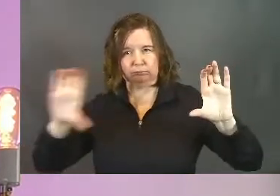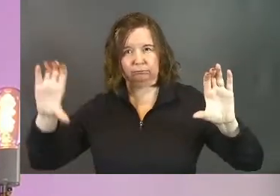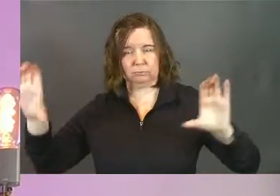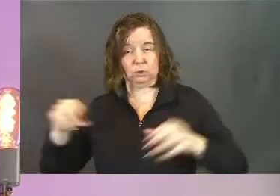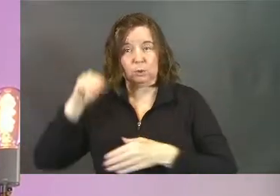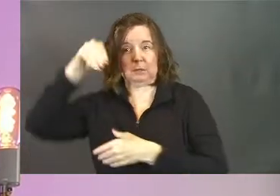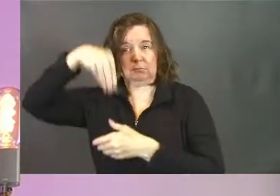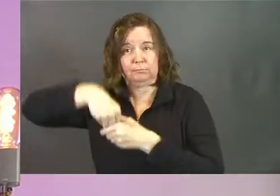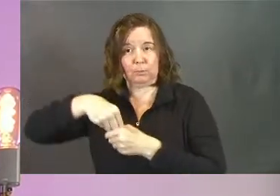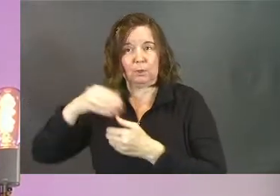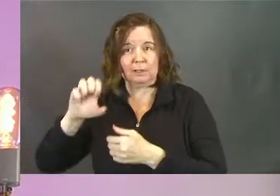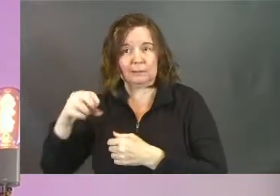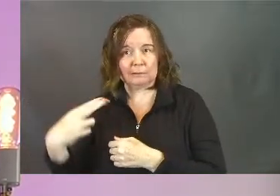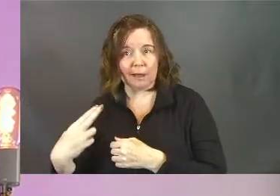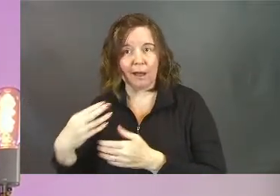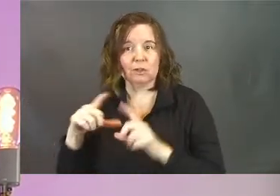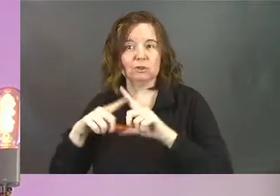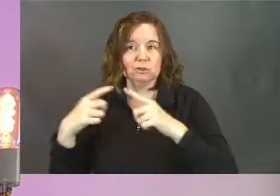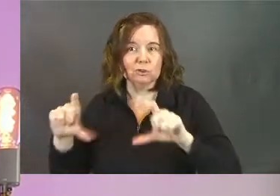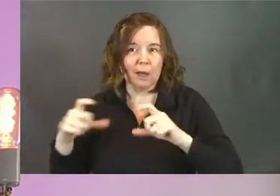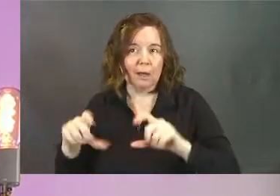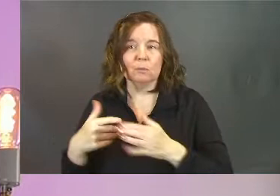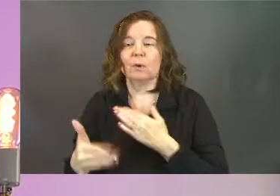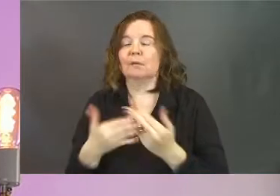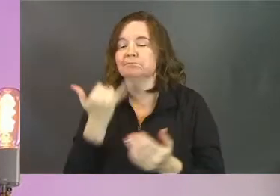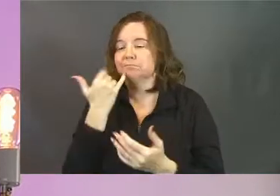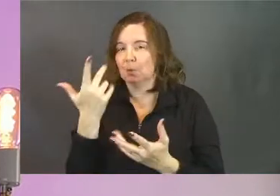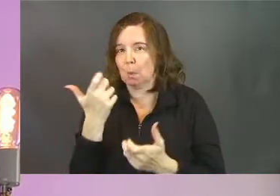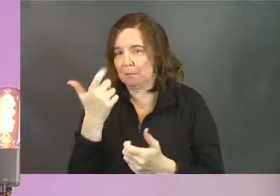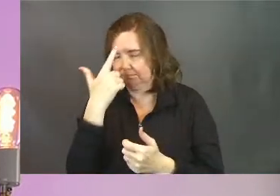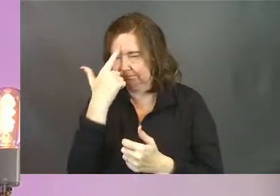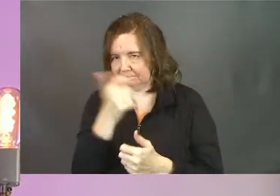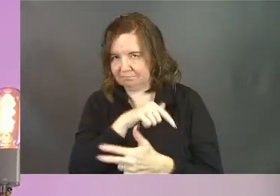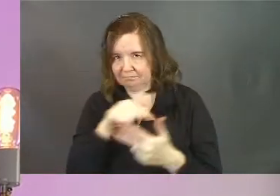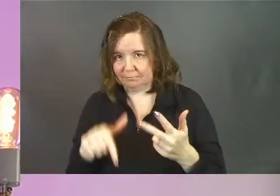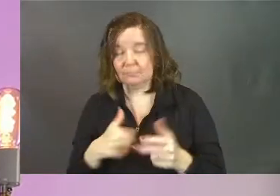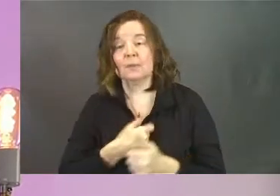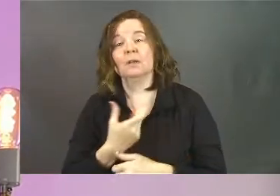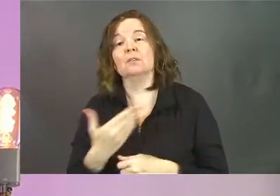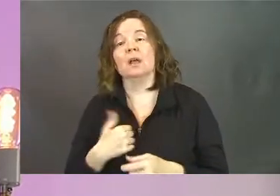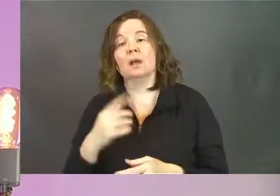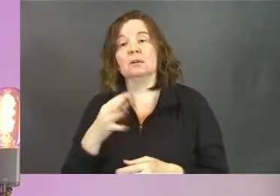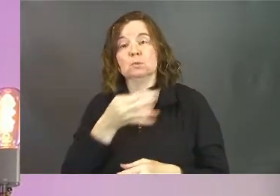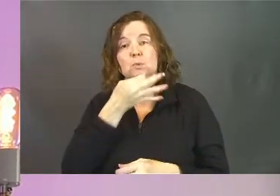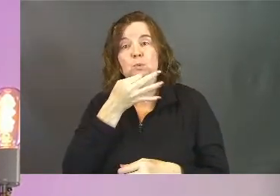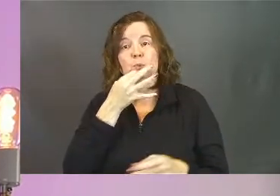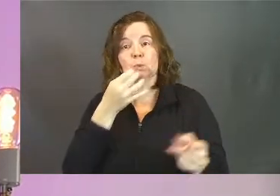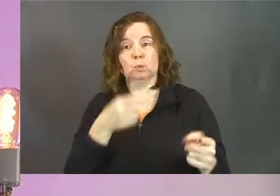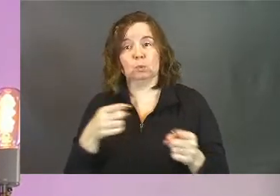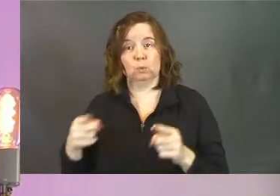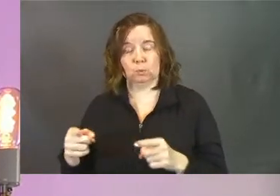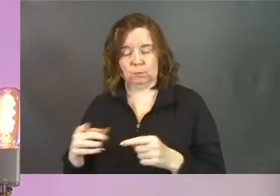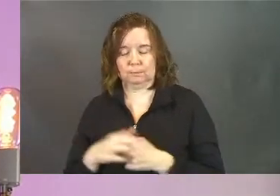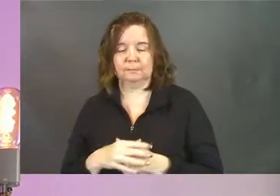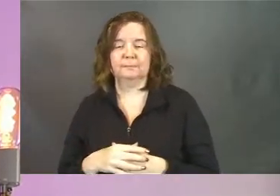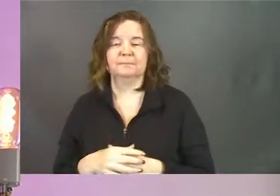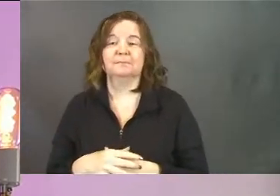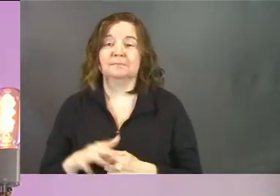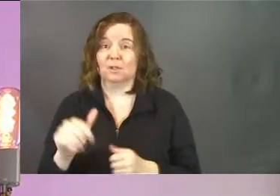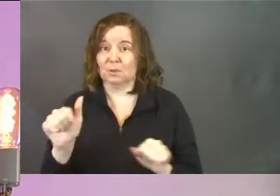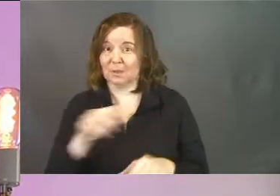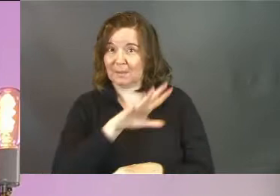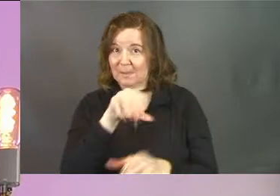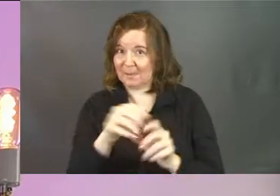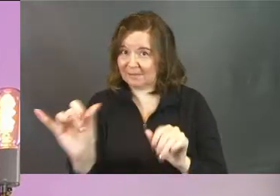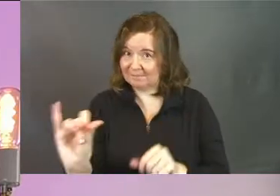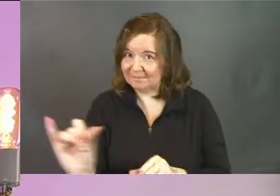there, and you can give old school if that's more your speed. Couple things that are coming up in future weeks that you can be a